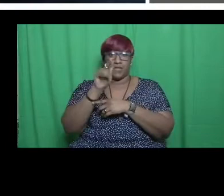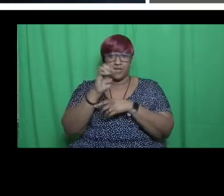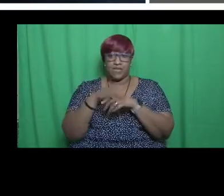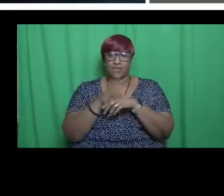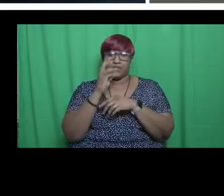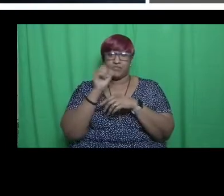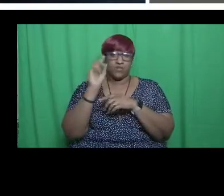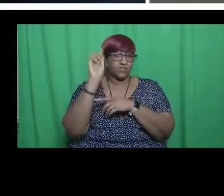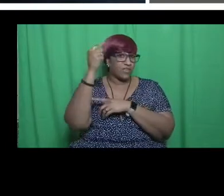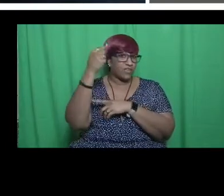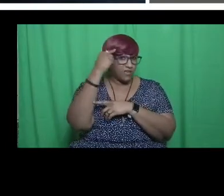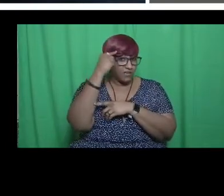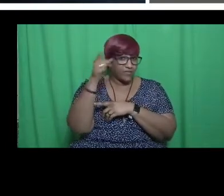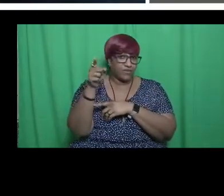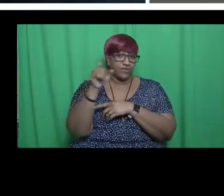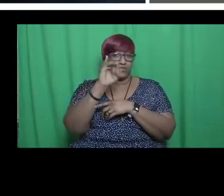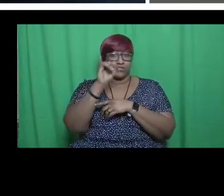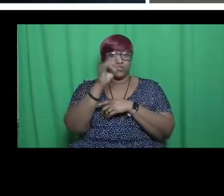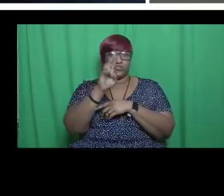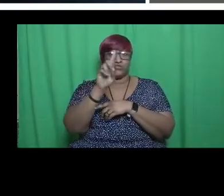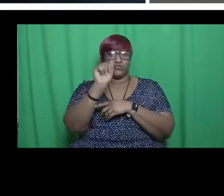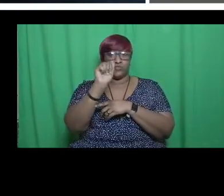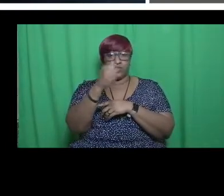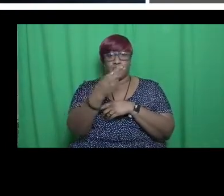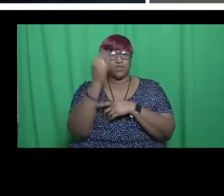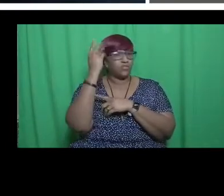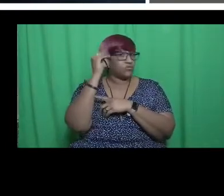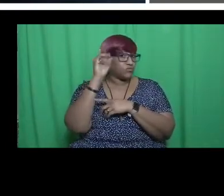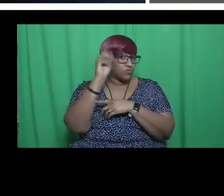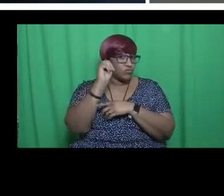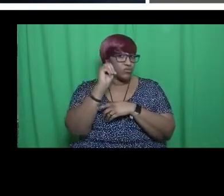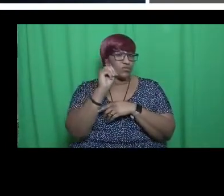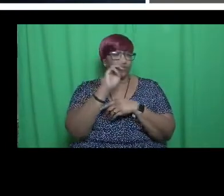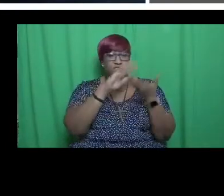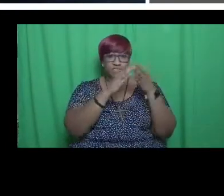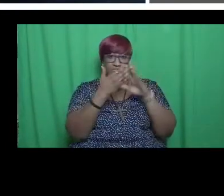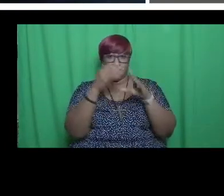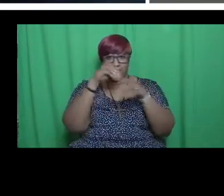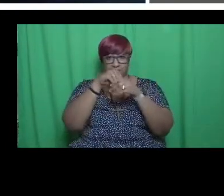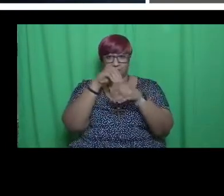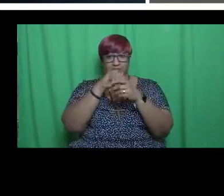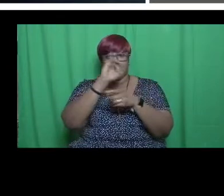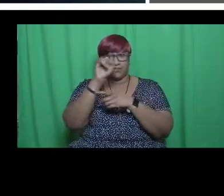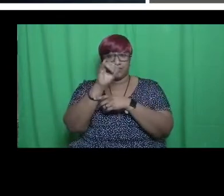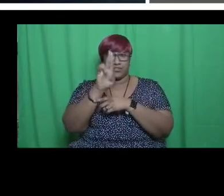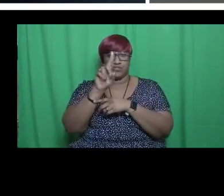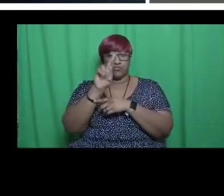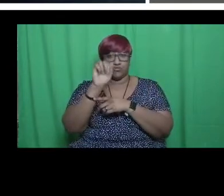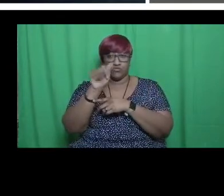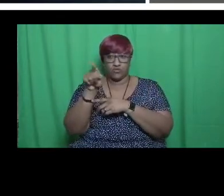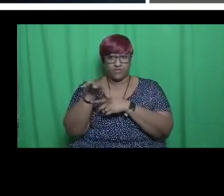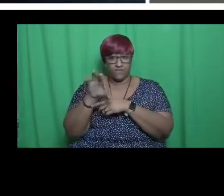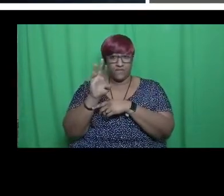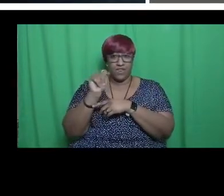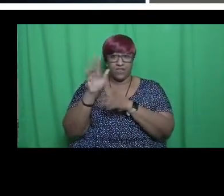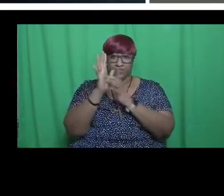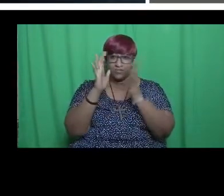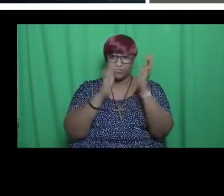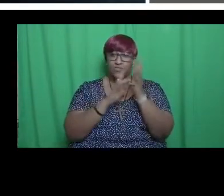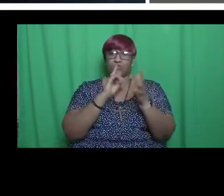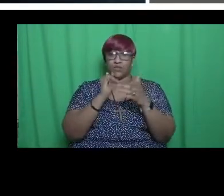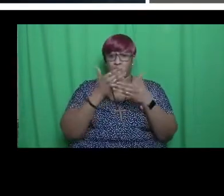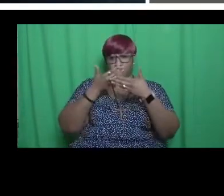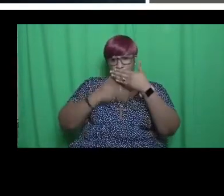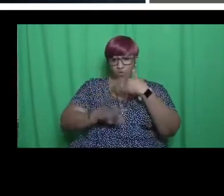was the governor of Judea. Jerusalem was a city in Judea. But then when Pilate found out that Jesus was actually